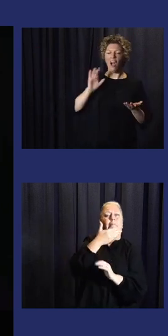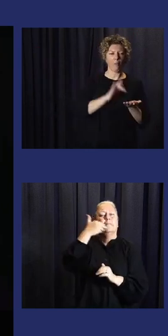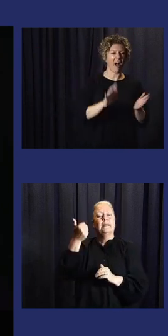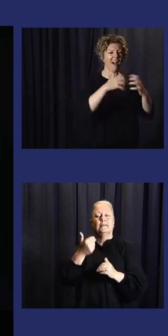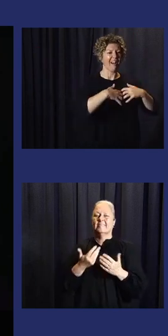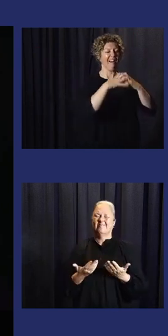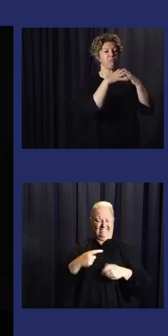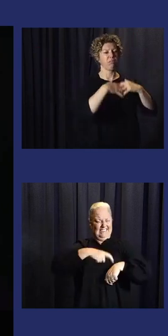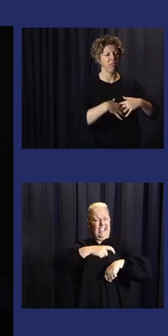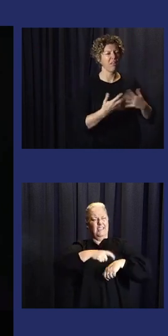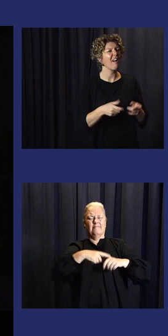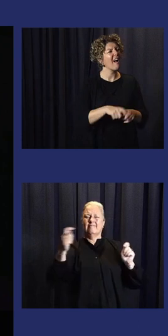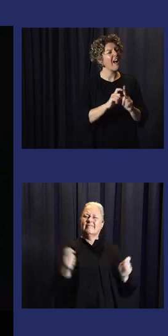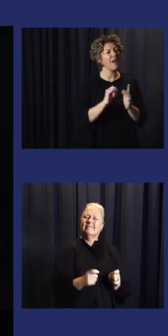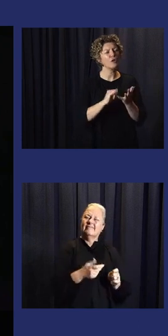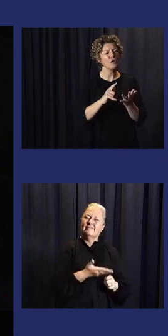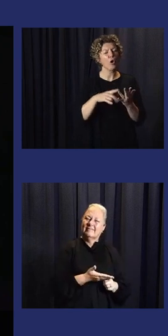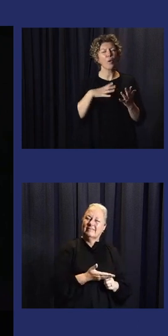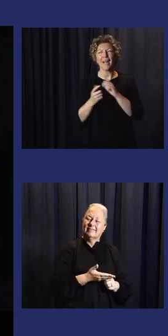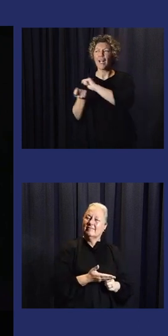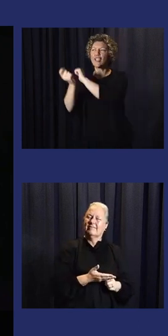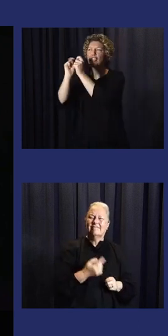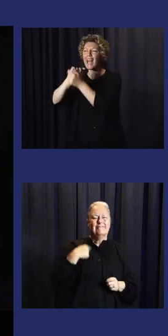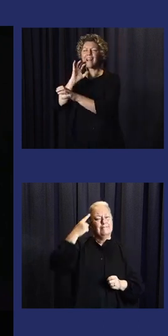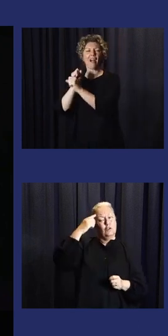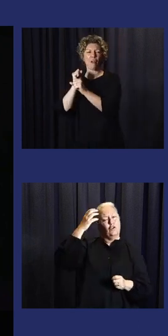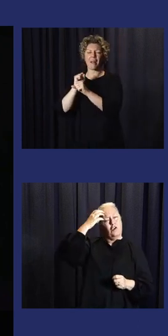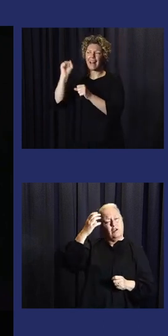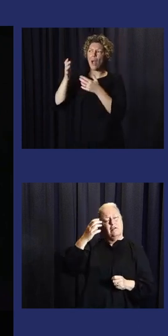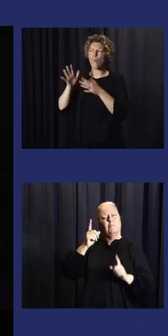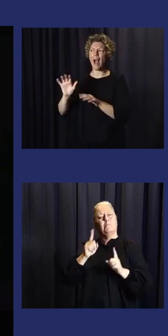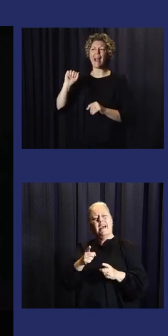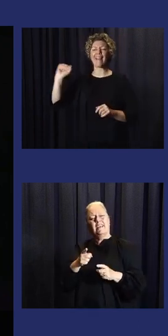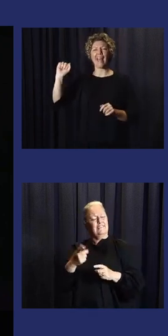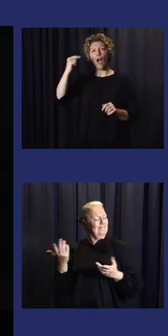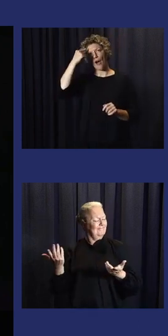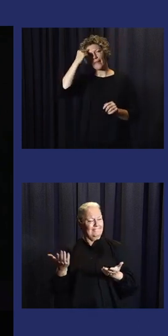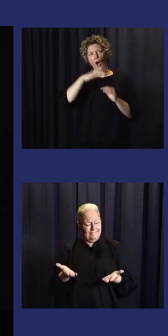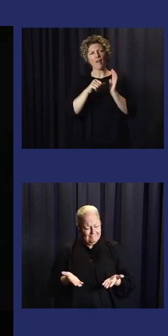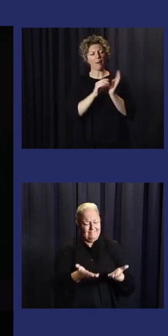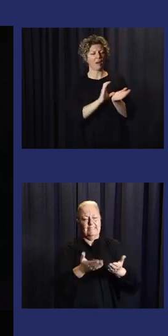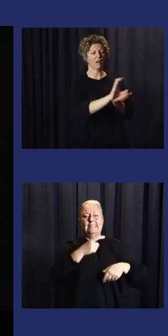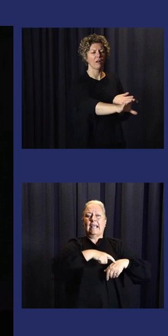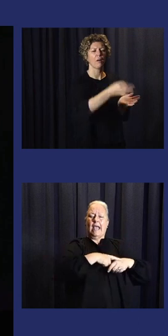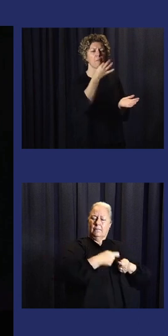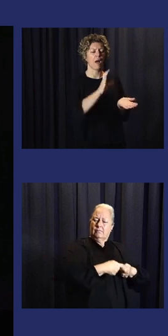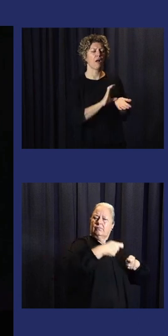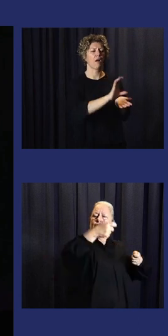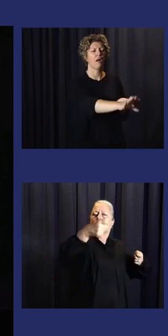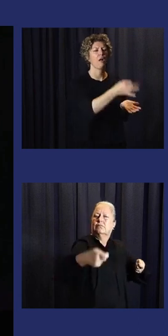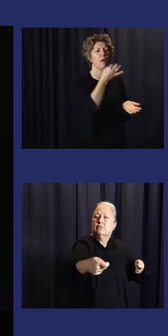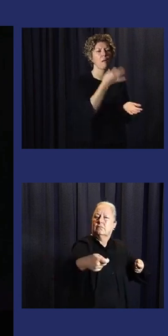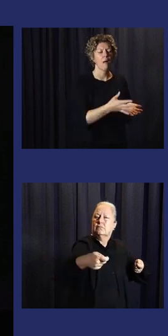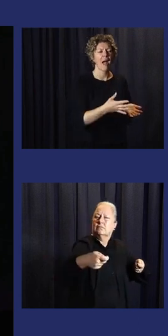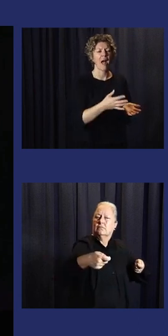achieve government funding so that it adopts a longer-term model? Or is the private sector better suited